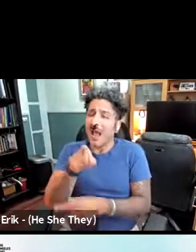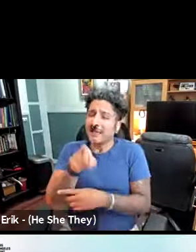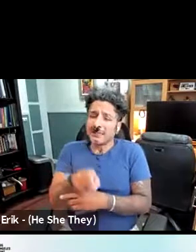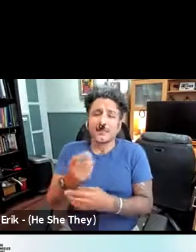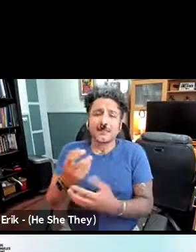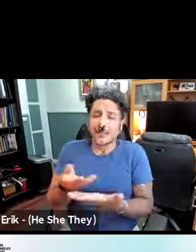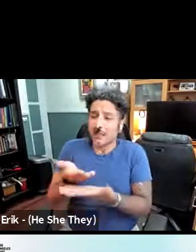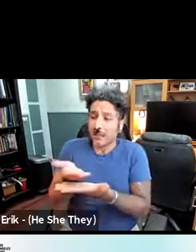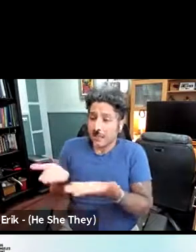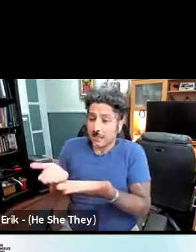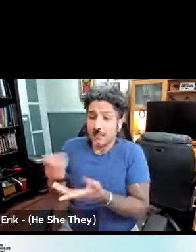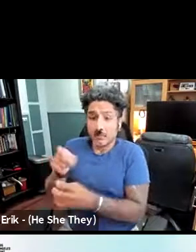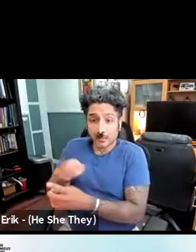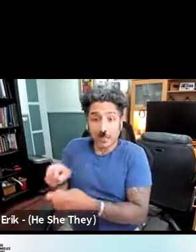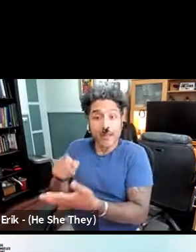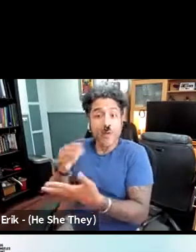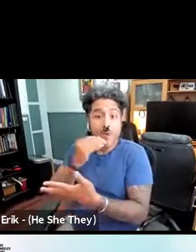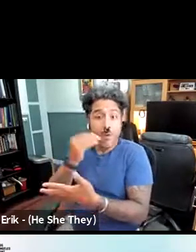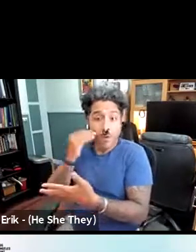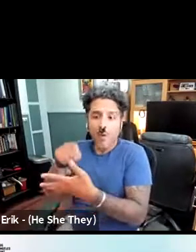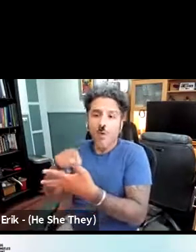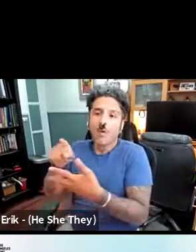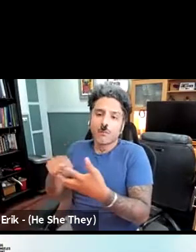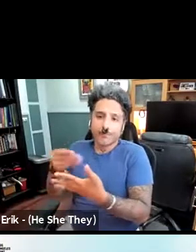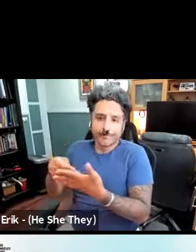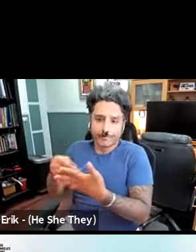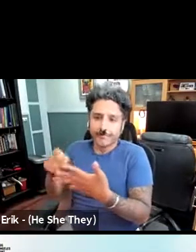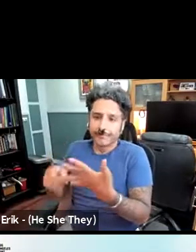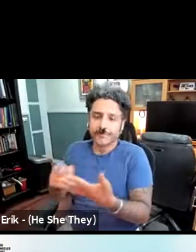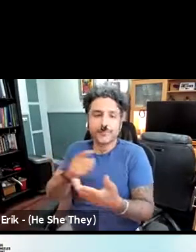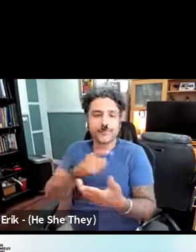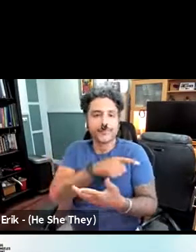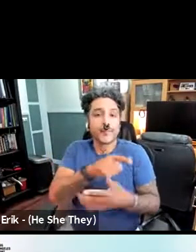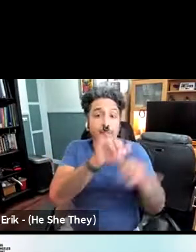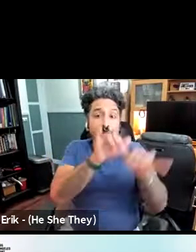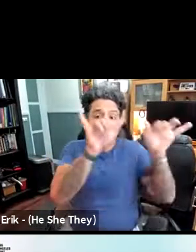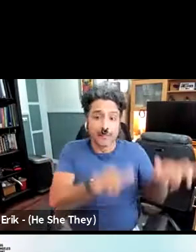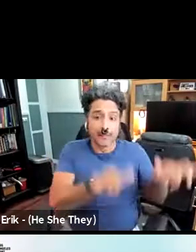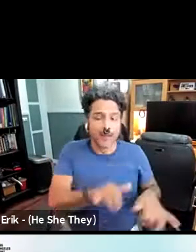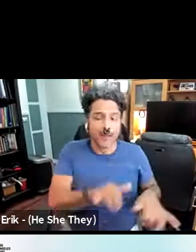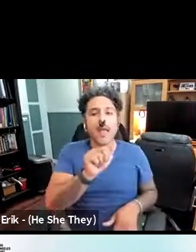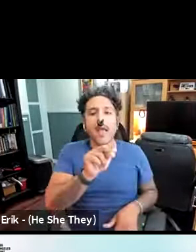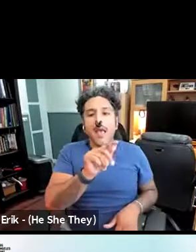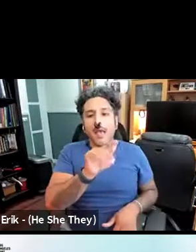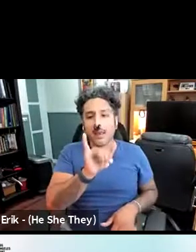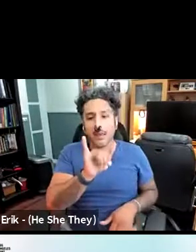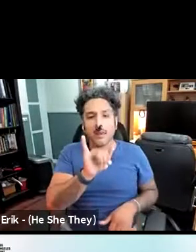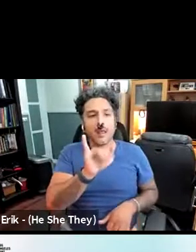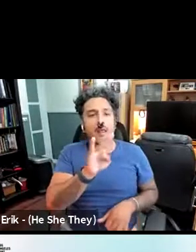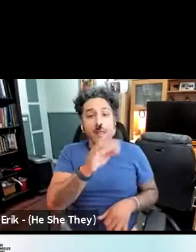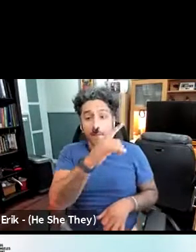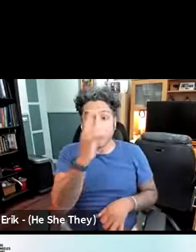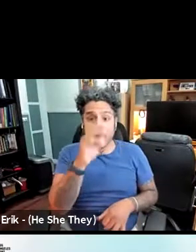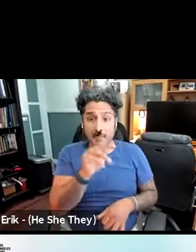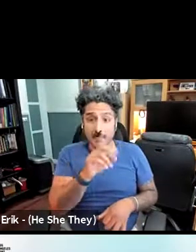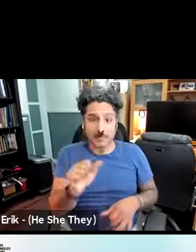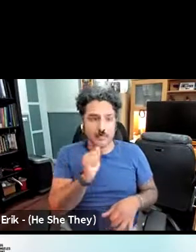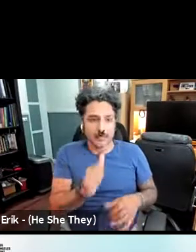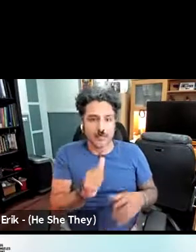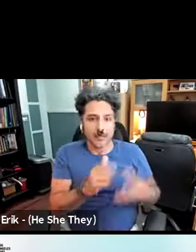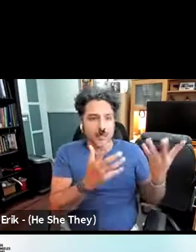aren't being met because of the ways that anti-Blackness operates, because of the ways that trans antagonism operates in this nation.